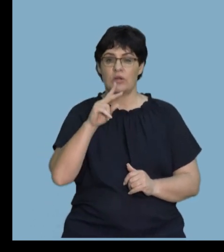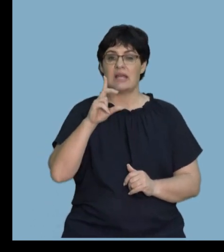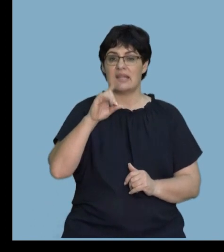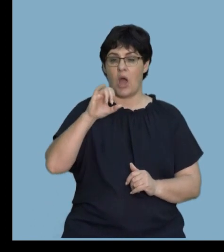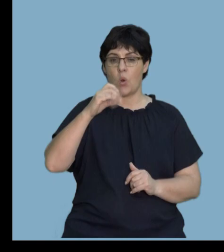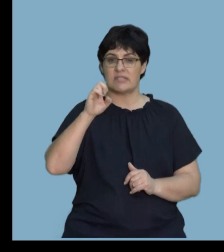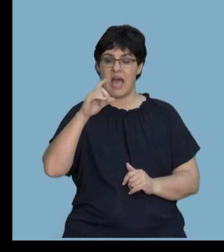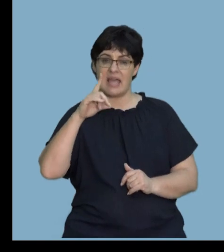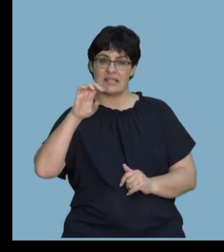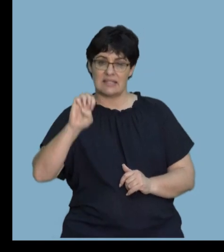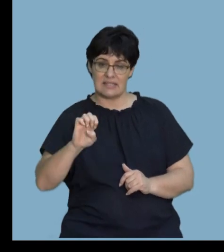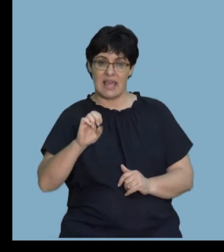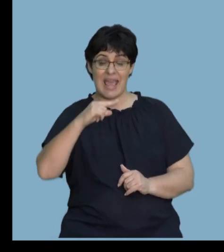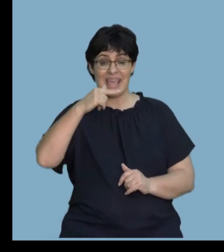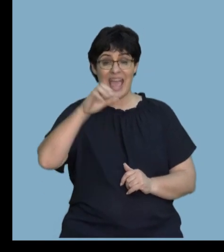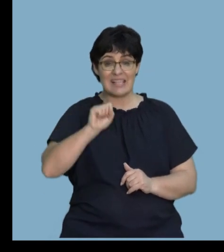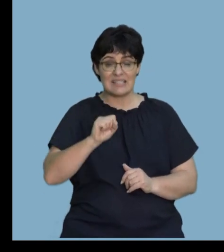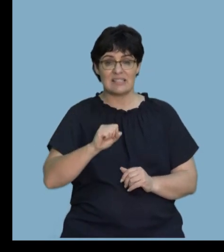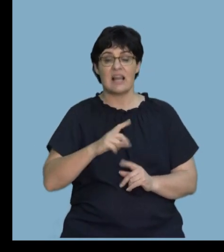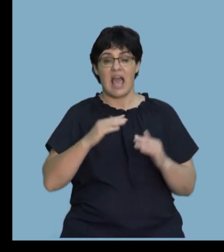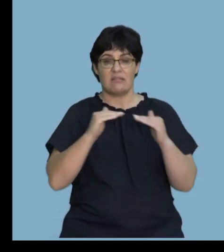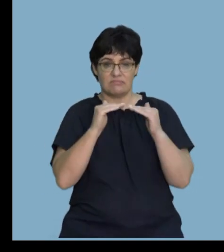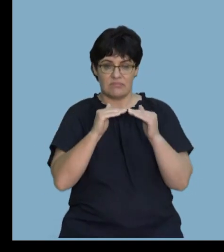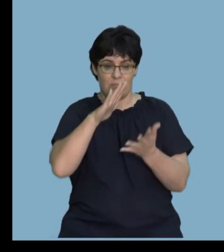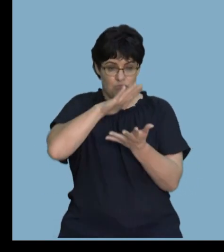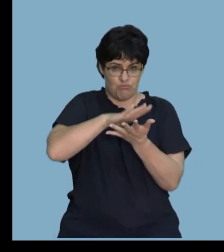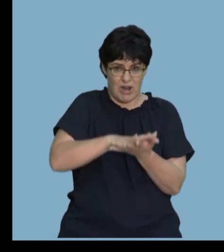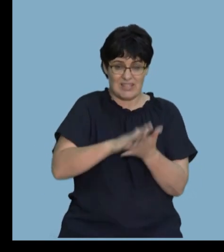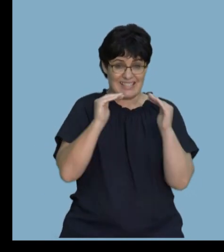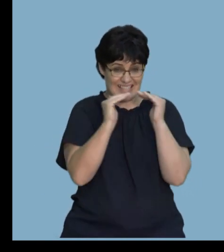will be collected at standard temperature and pressure. That's another very important